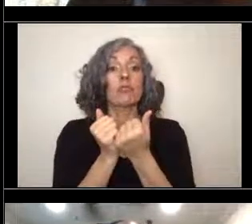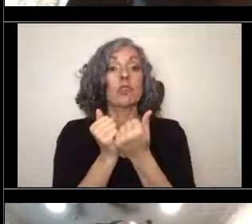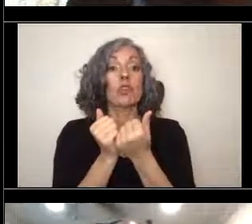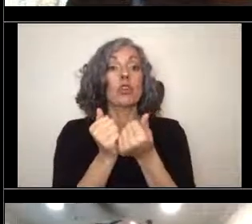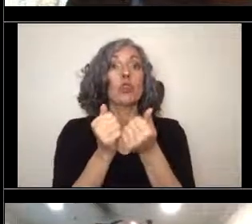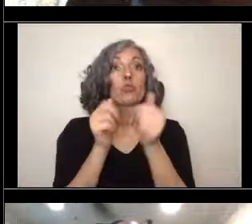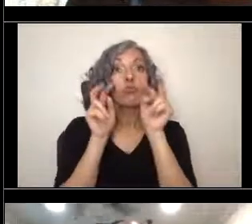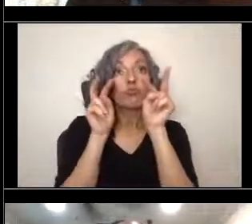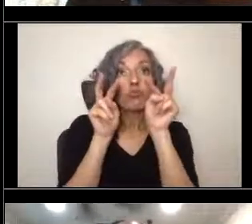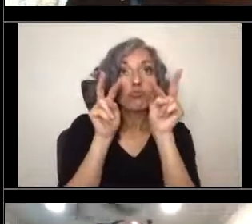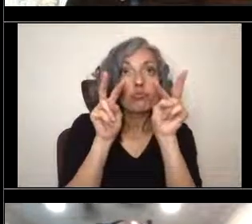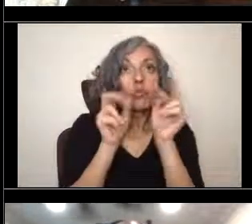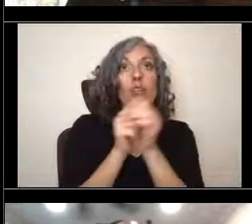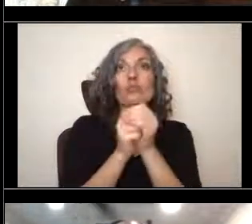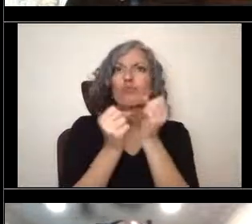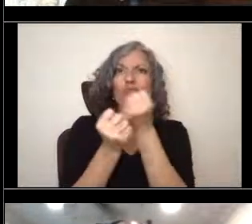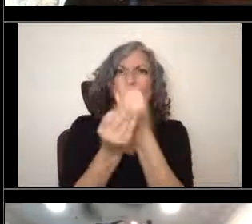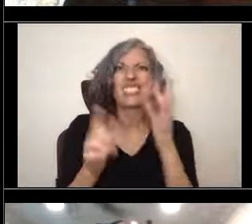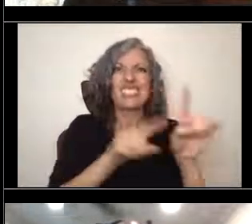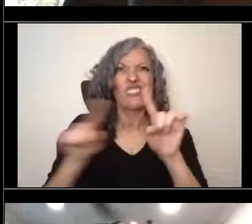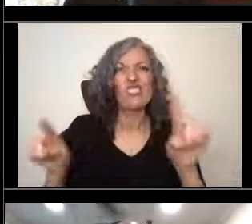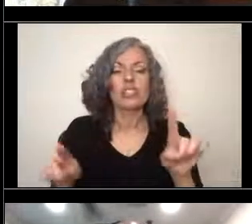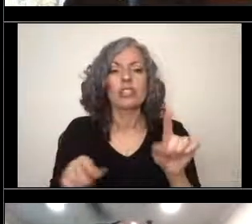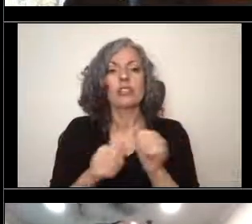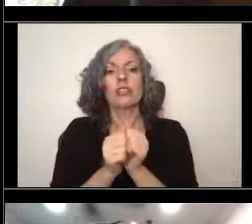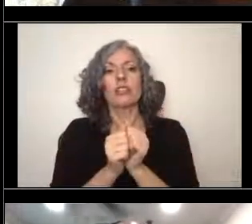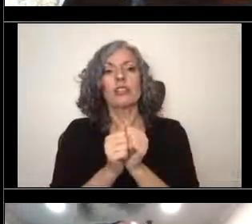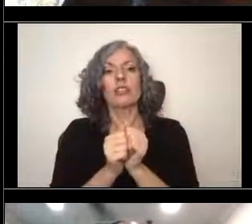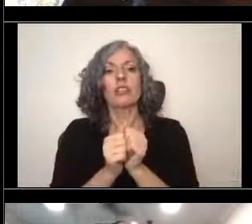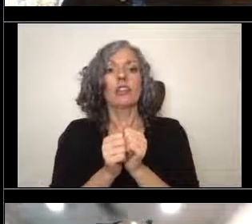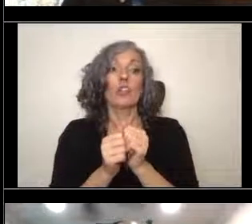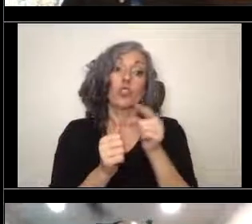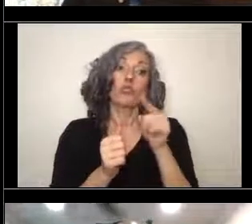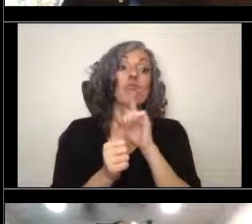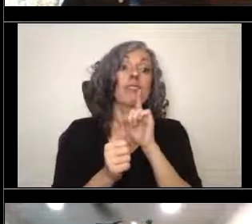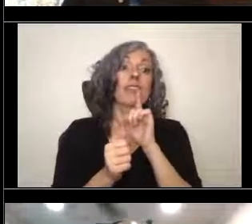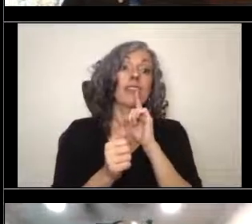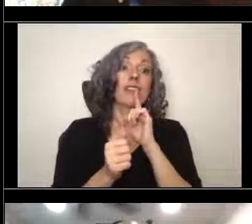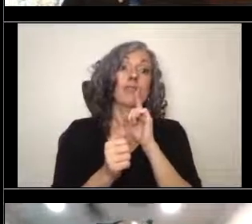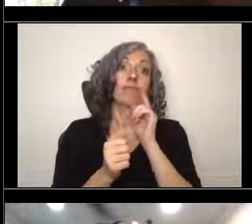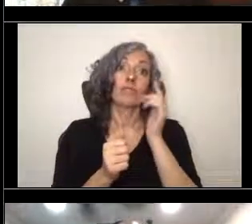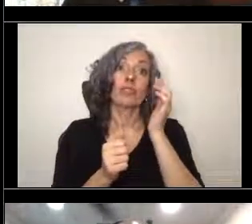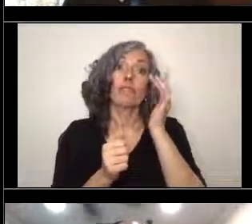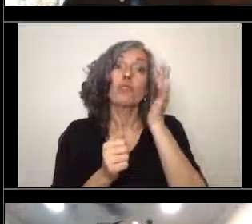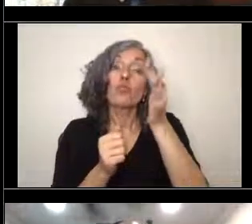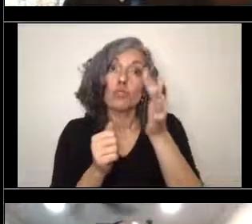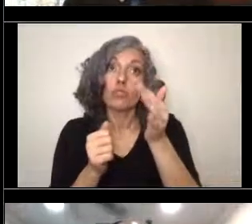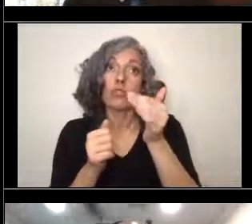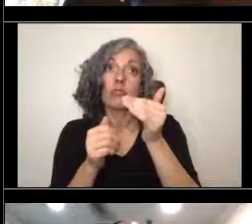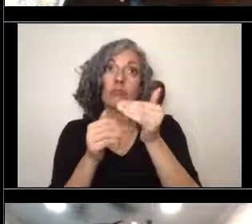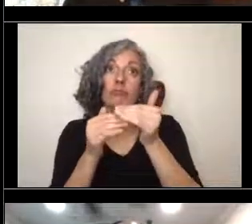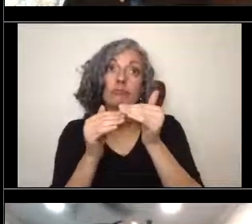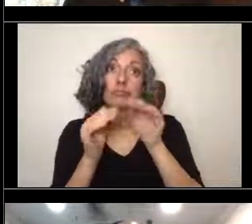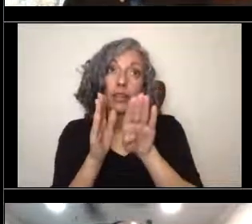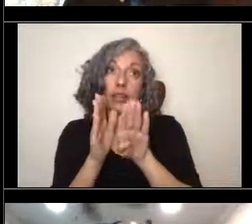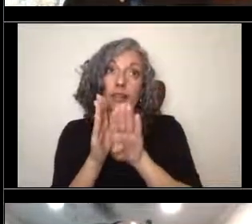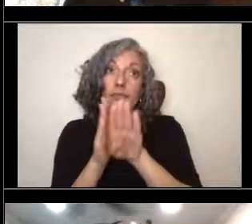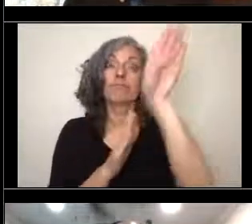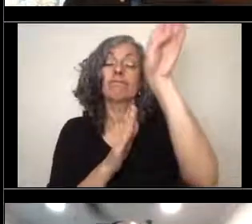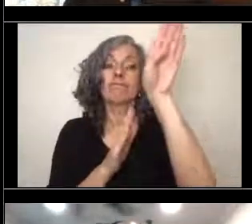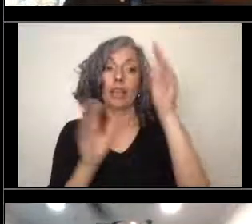stuff. In many ways, you're further ahead and further along than the federal government is. I think there's opportunities to